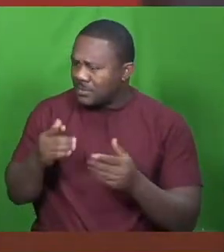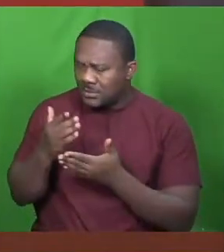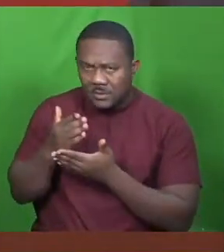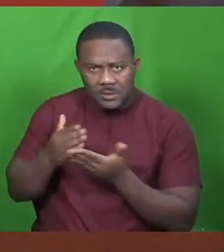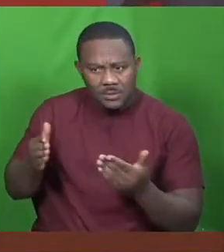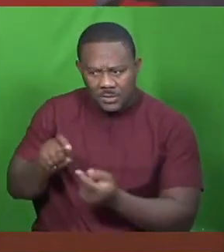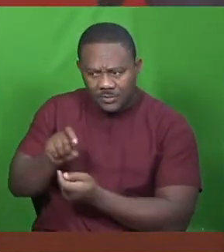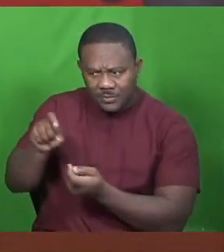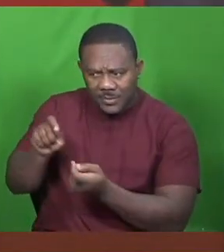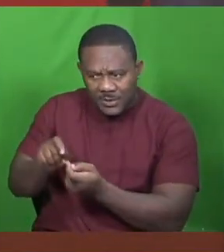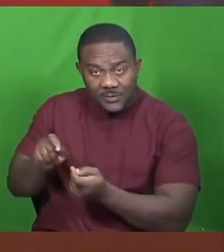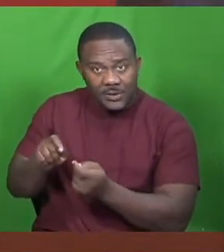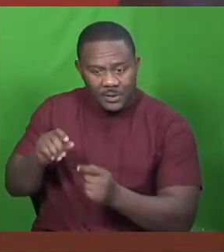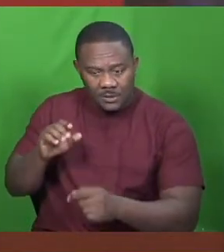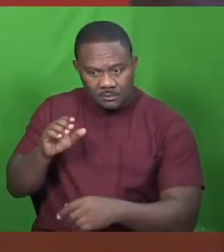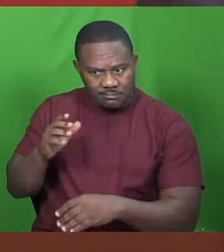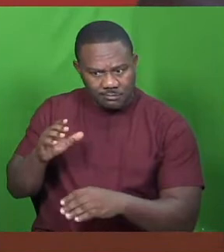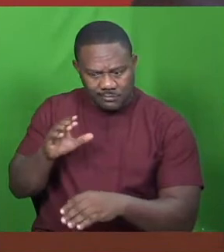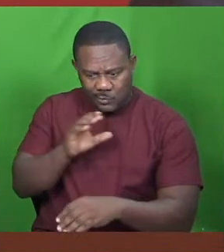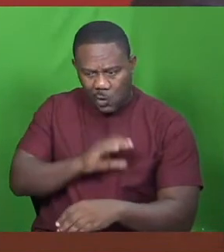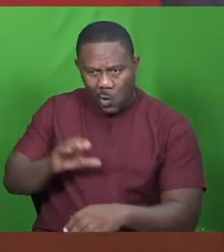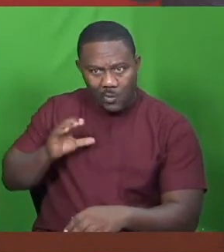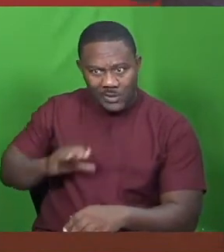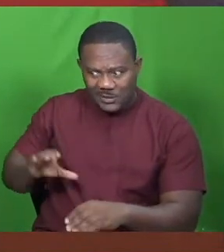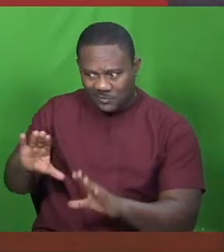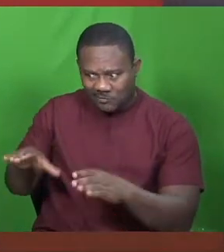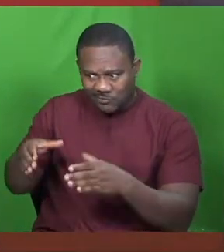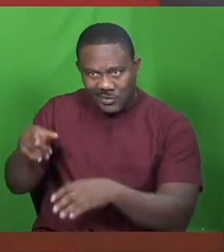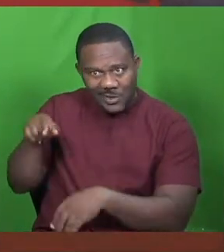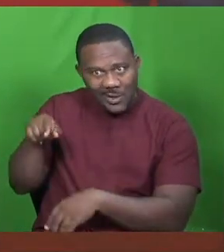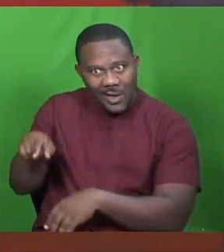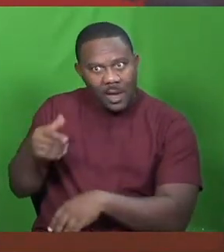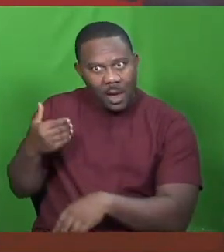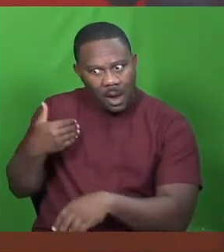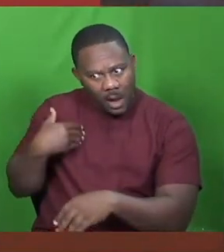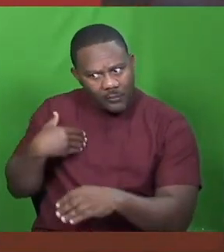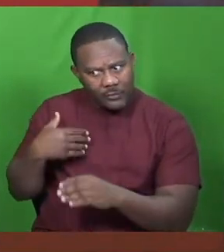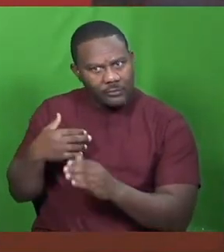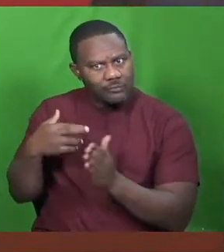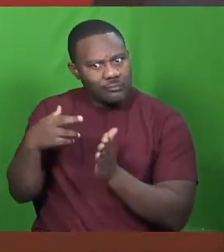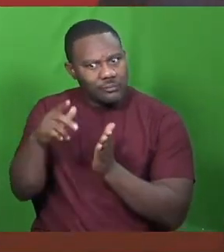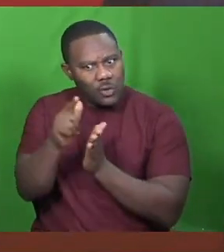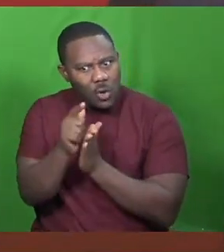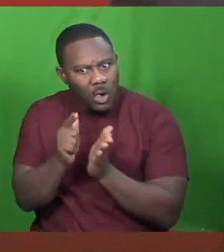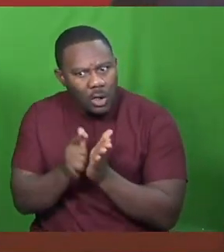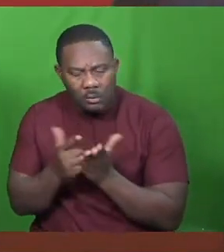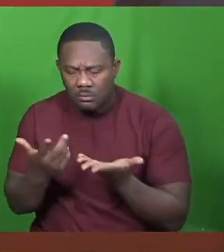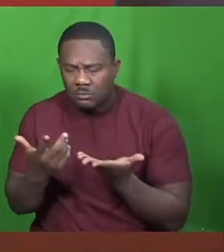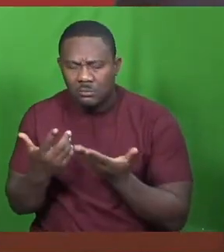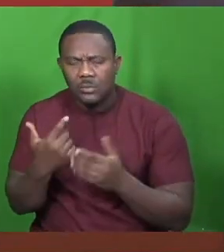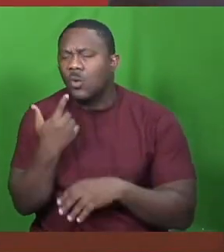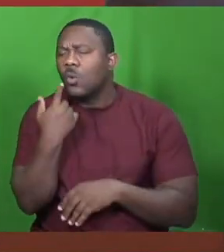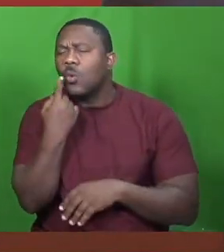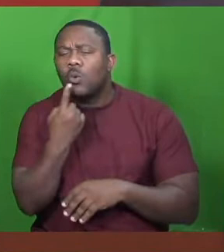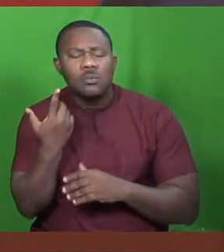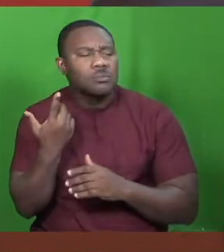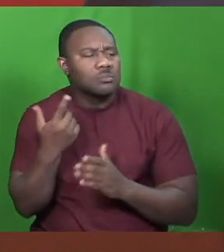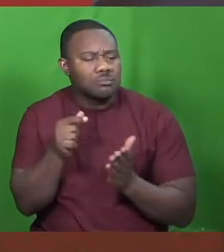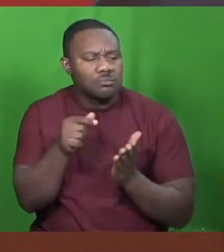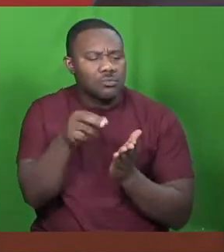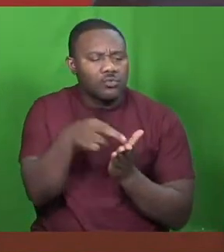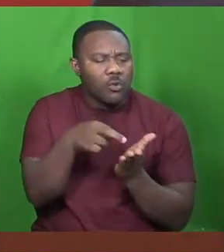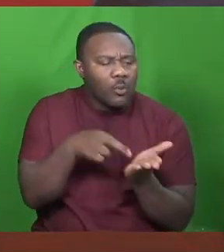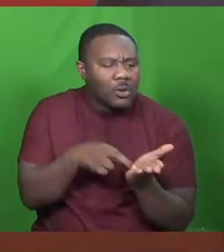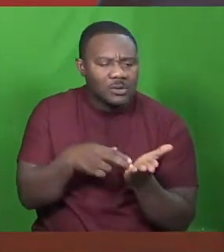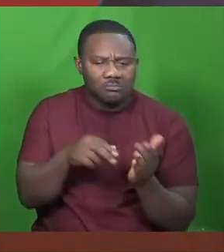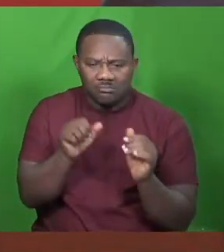there are other rules dealing with specific committees as to who can present a report. And in some committees, it's